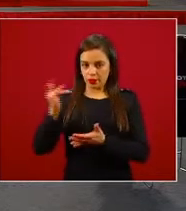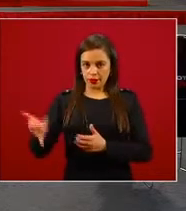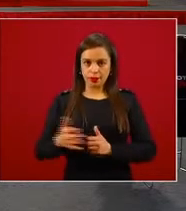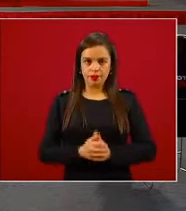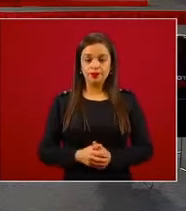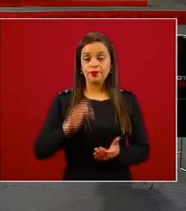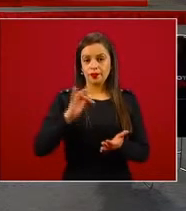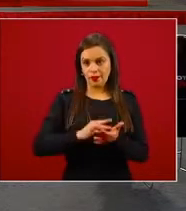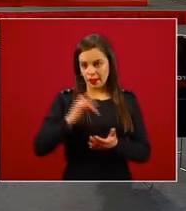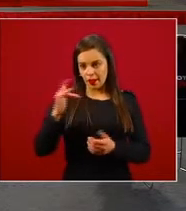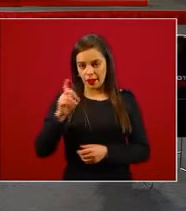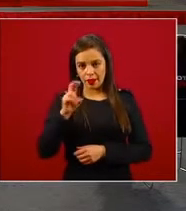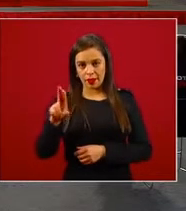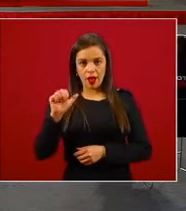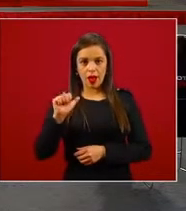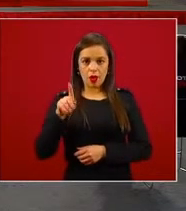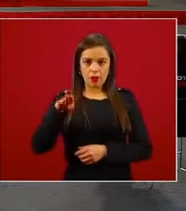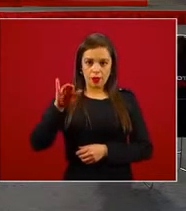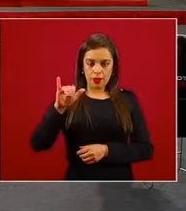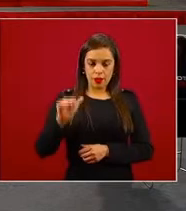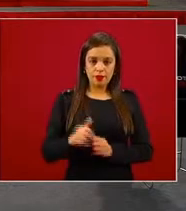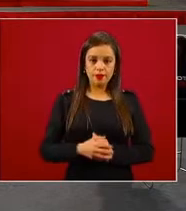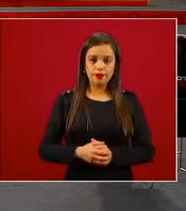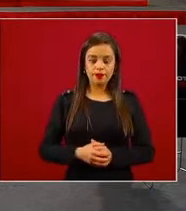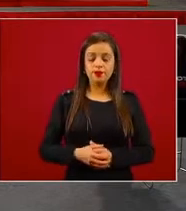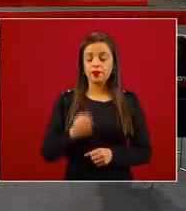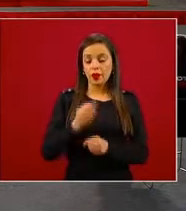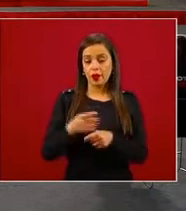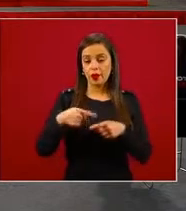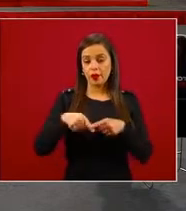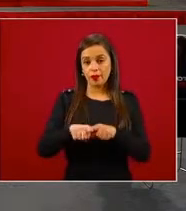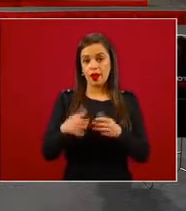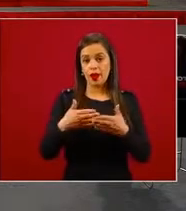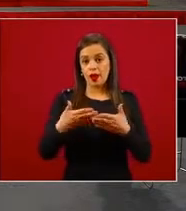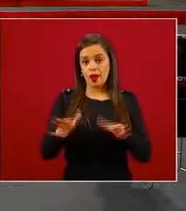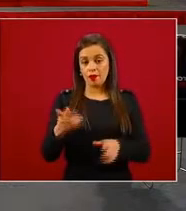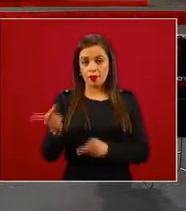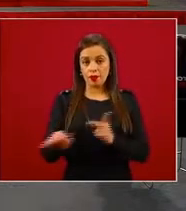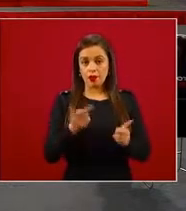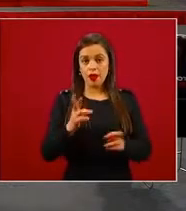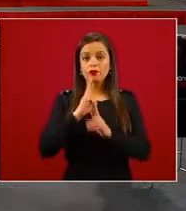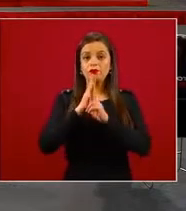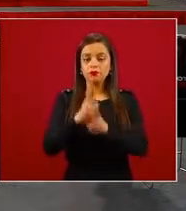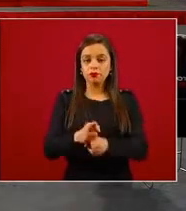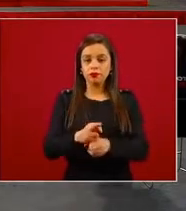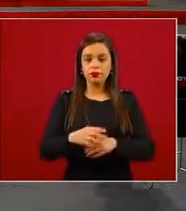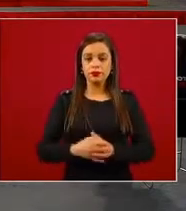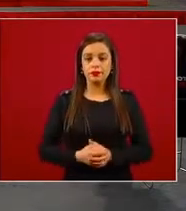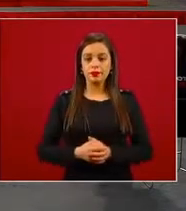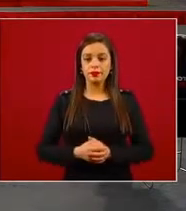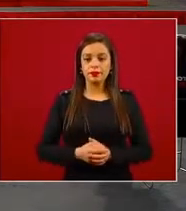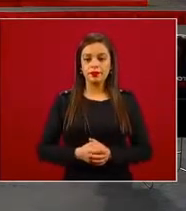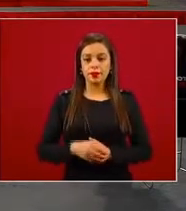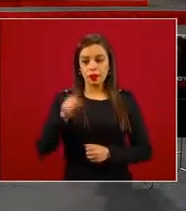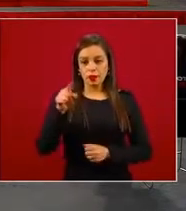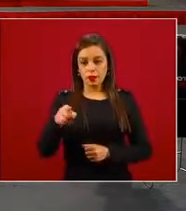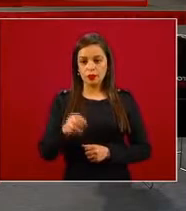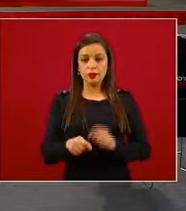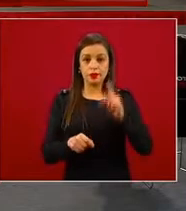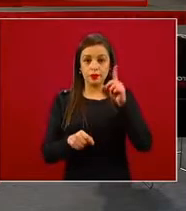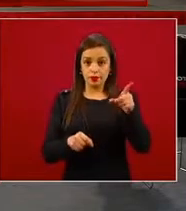Gracias, doctora Lumía. Pues vamos Thank you, a doctor. preguntas y respuestas. Bianca Aguirre, de Notimex. Usted, colega.